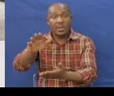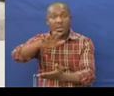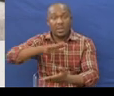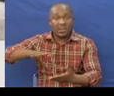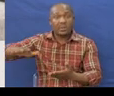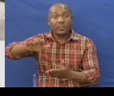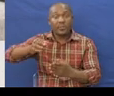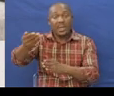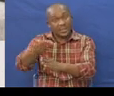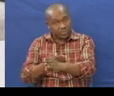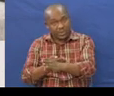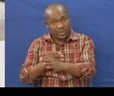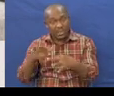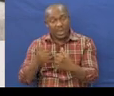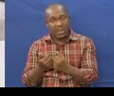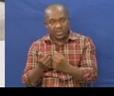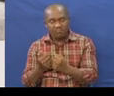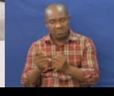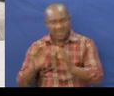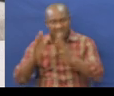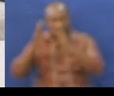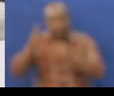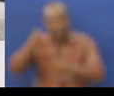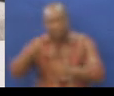first-hand experience and knowledge about the people,